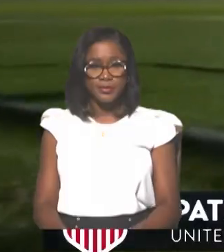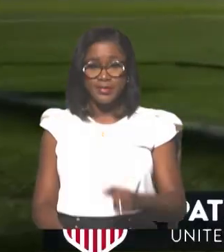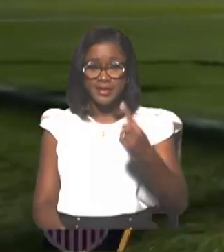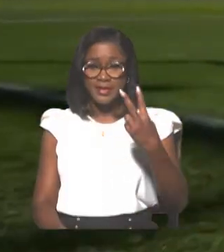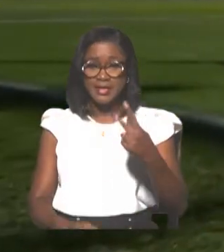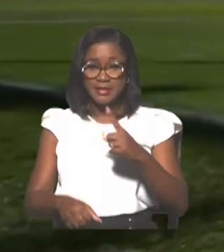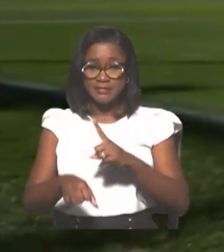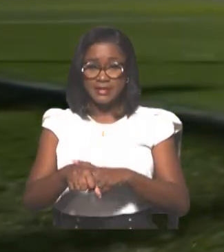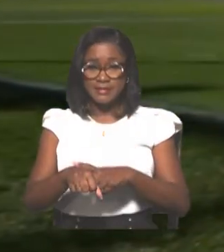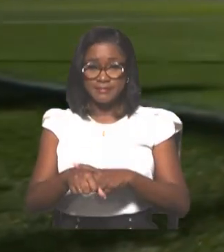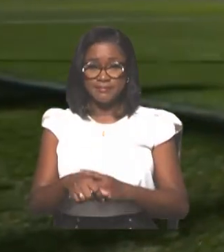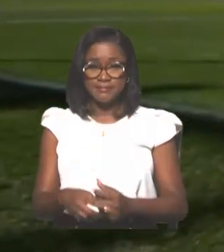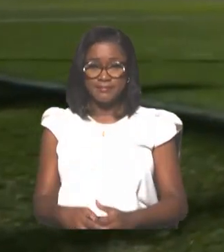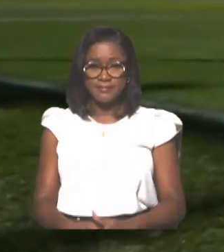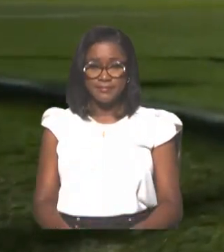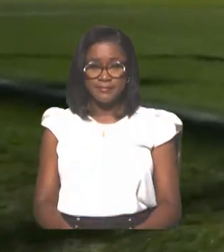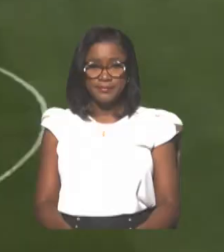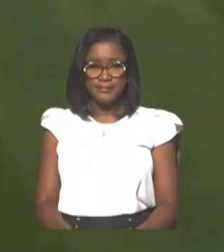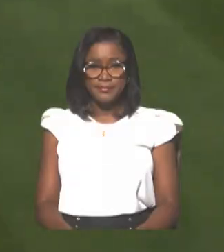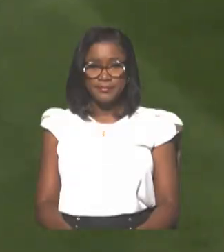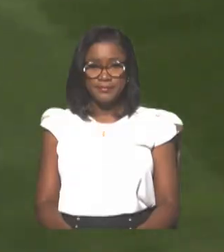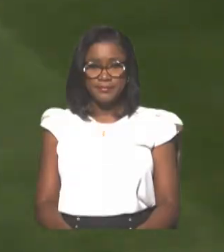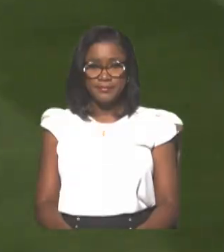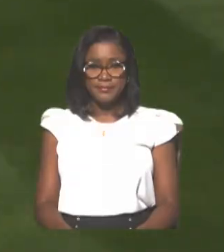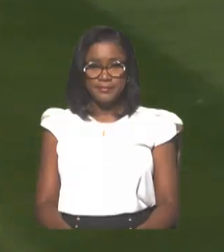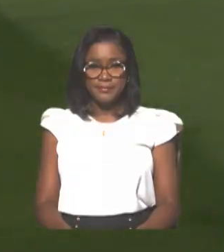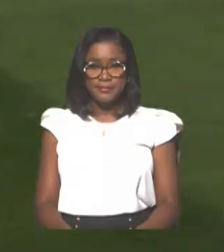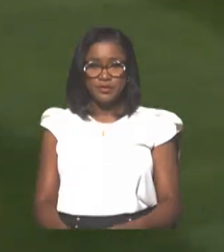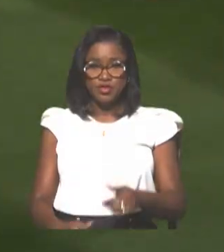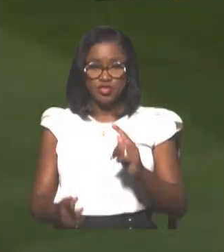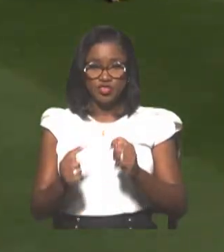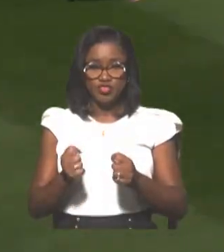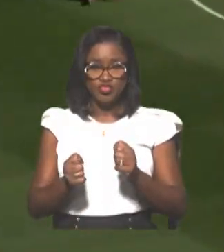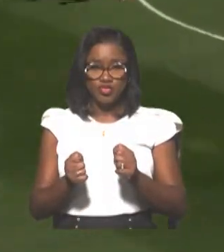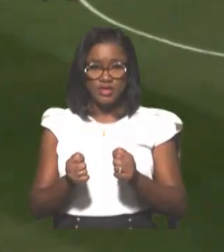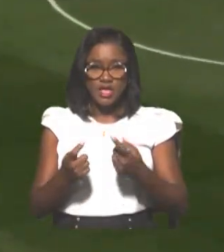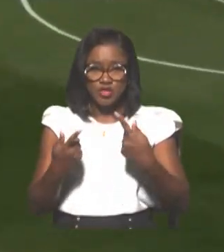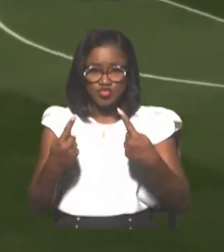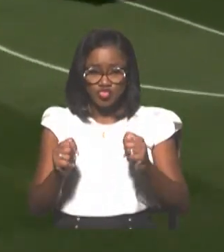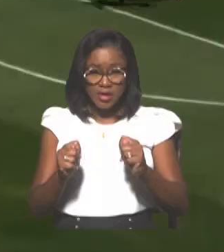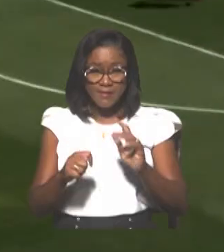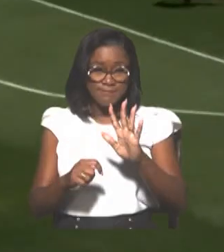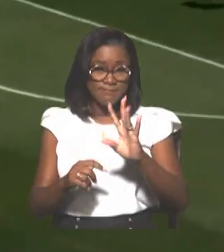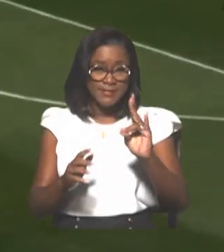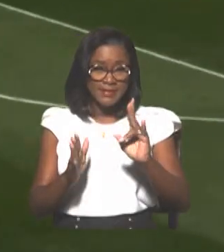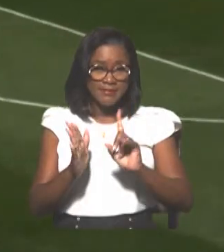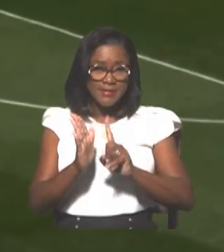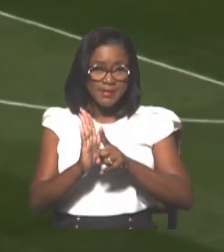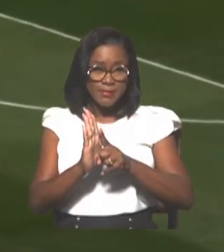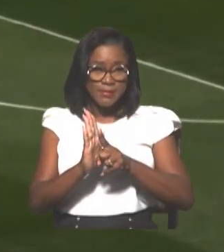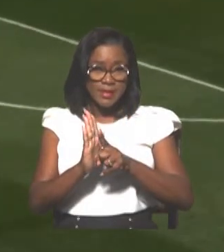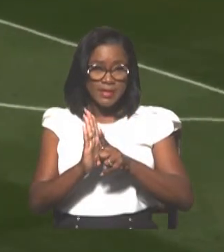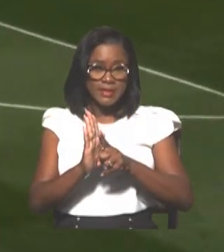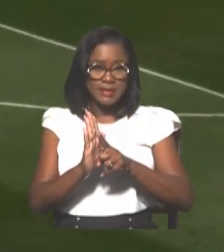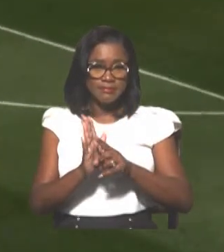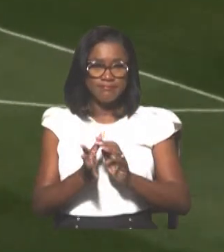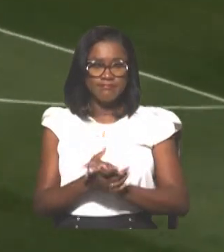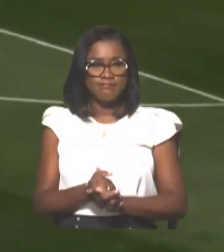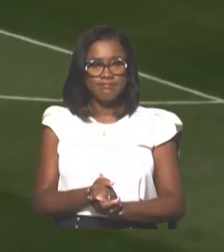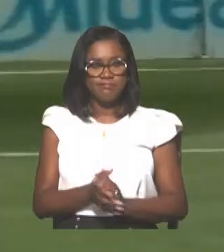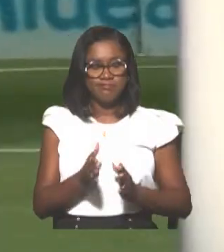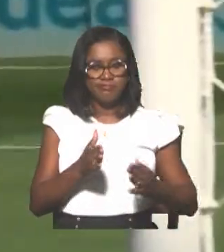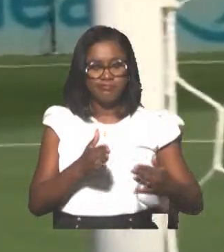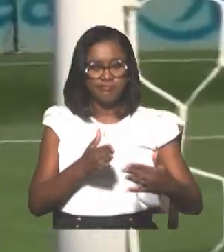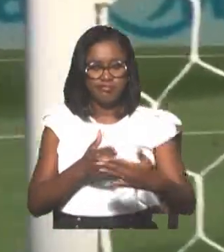half-time. It seemed like it was off the defender. TNT got their first notable chance in the 57th minute when Tyrese Spicer burst down the